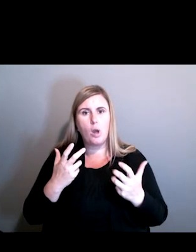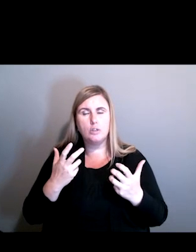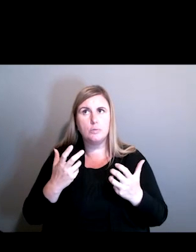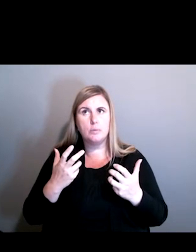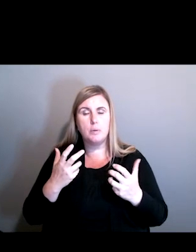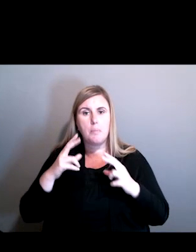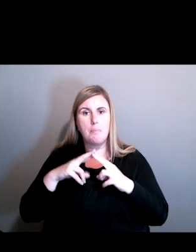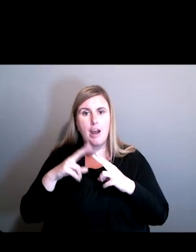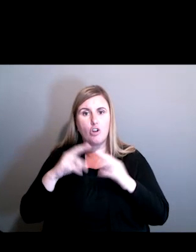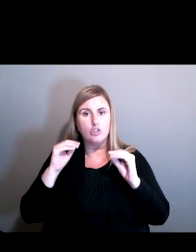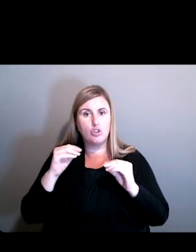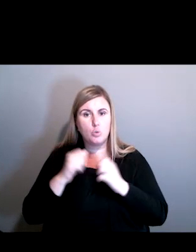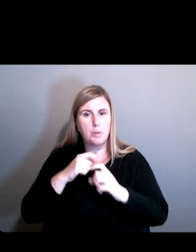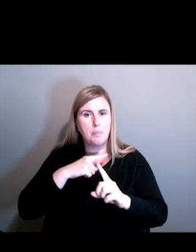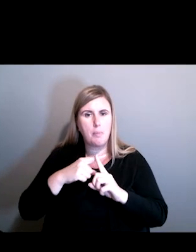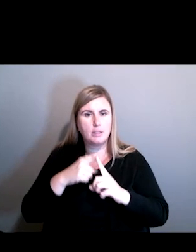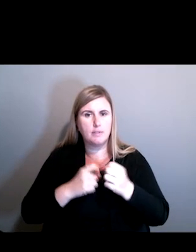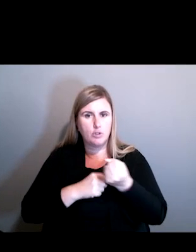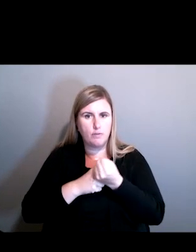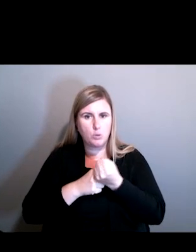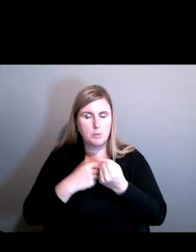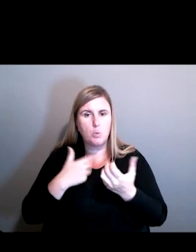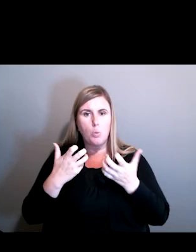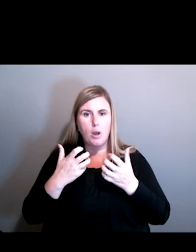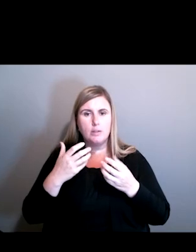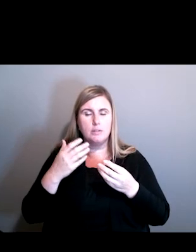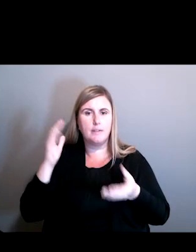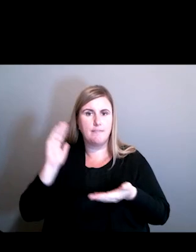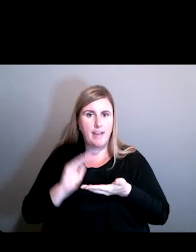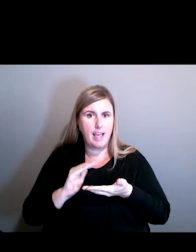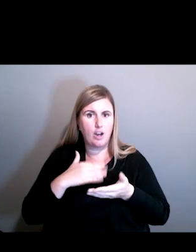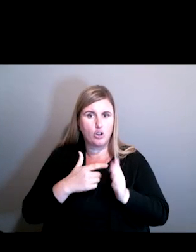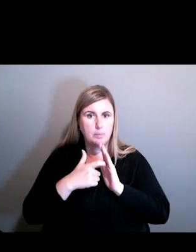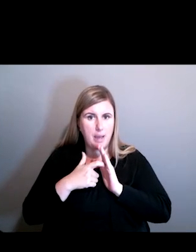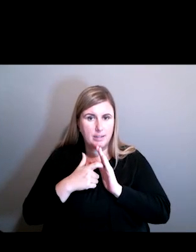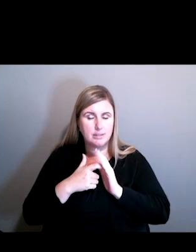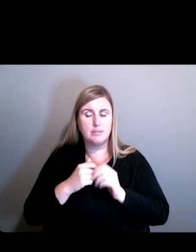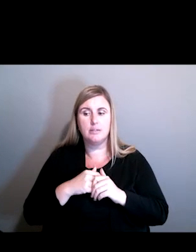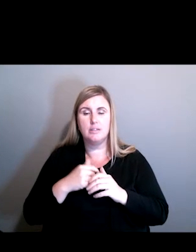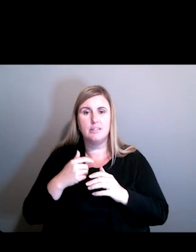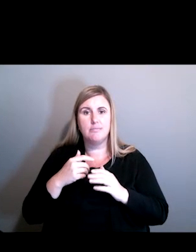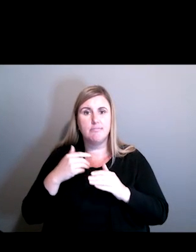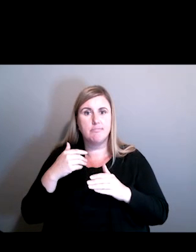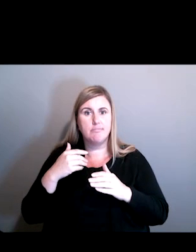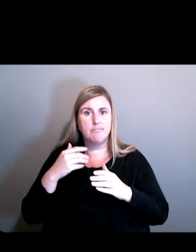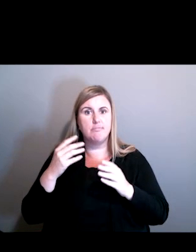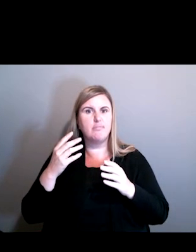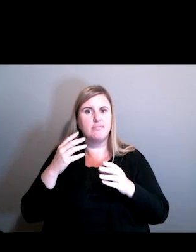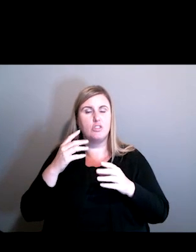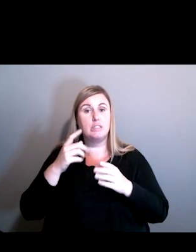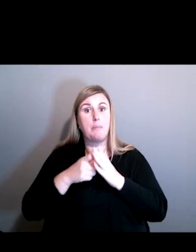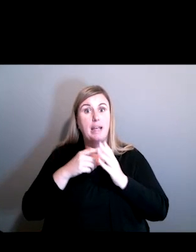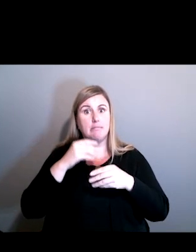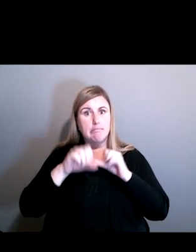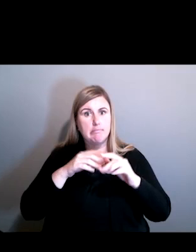to pair instruction with positive reinforcement. We want to fade in our demands gradually. We want to look at our reinforcement systems.